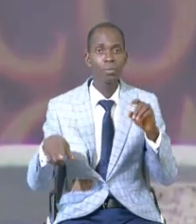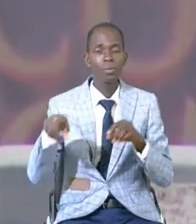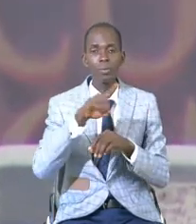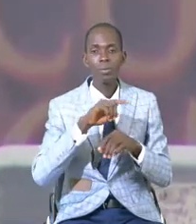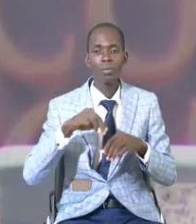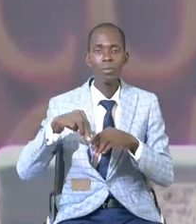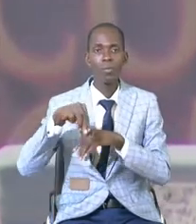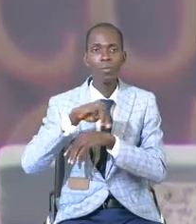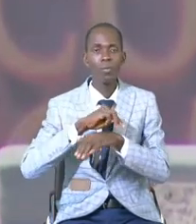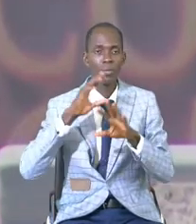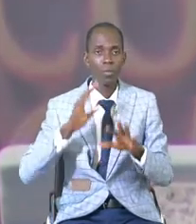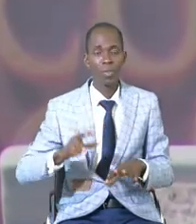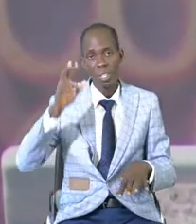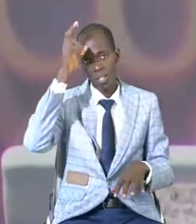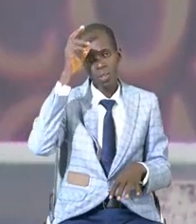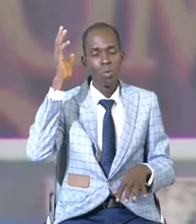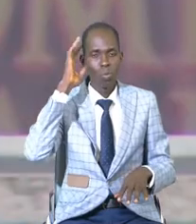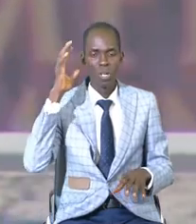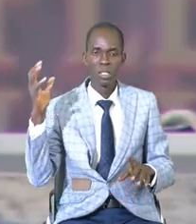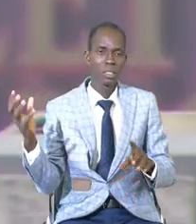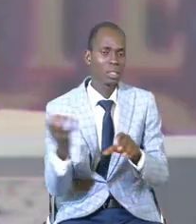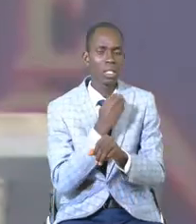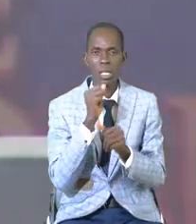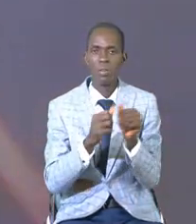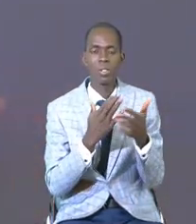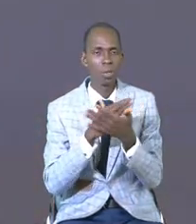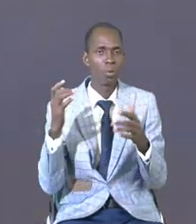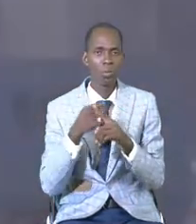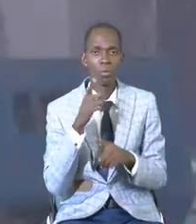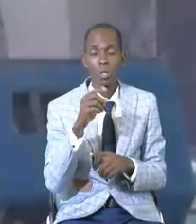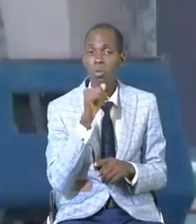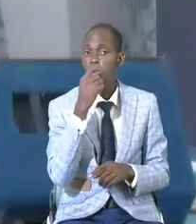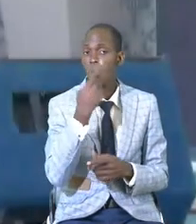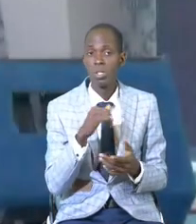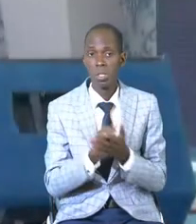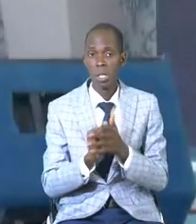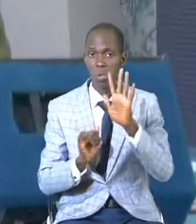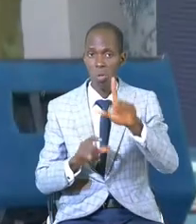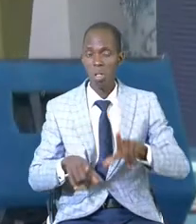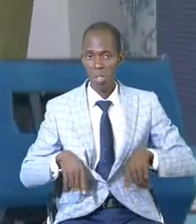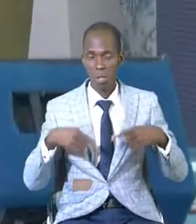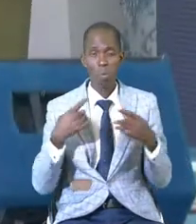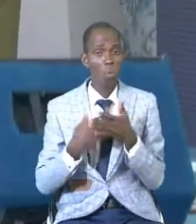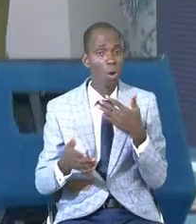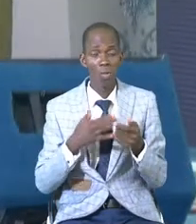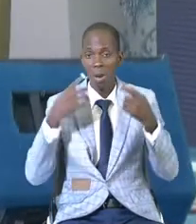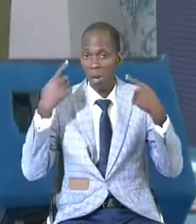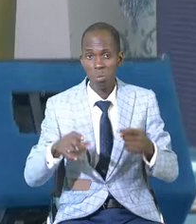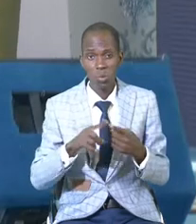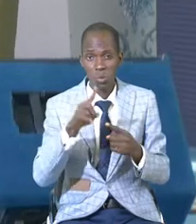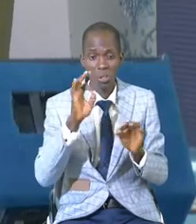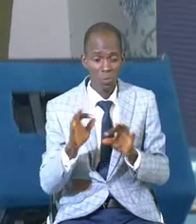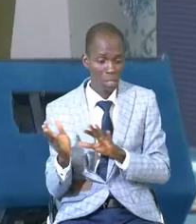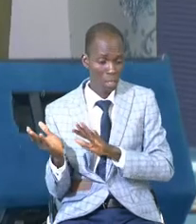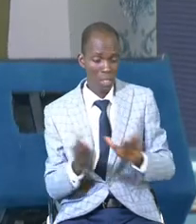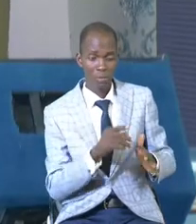will take everything from you. And then not only that, your life, whatever happens to you, if you leave this place